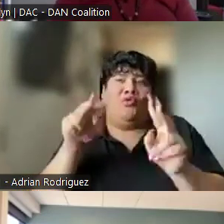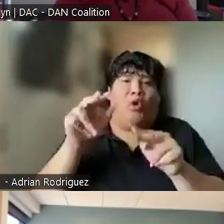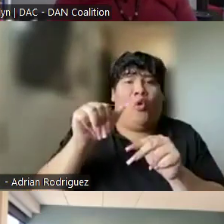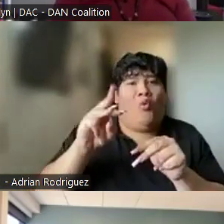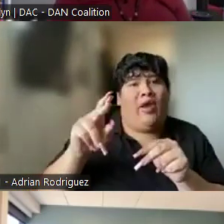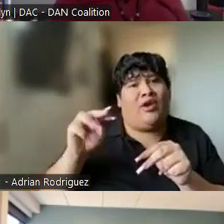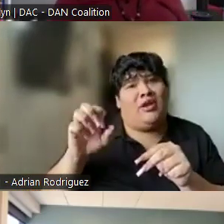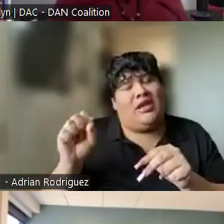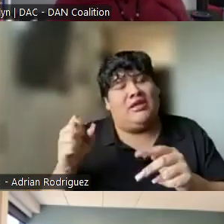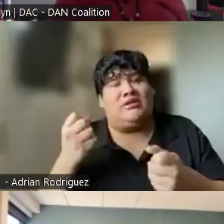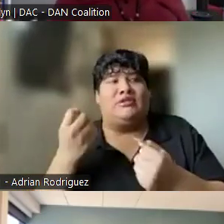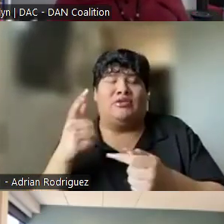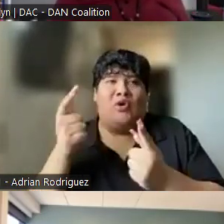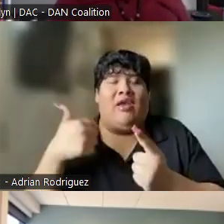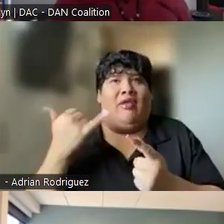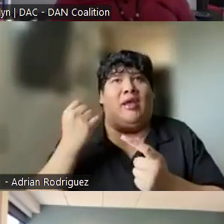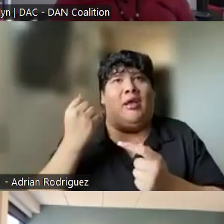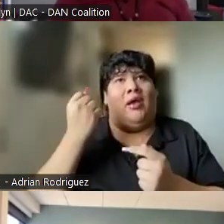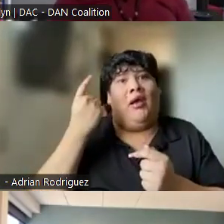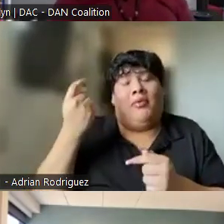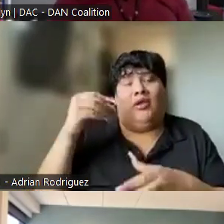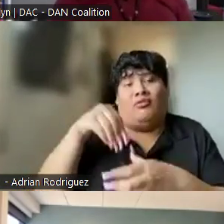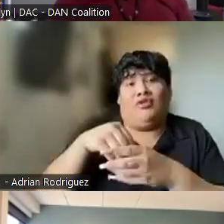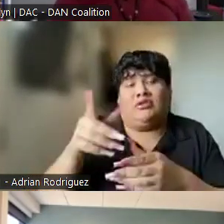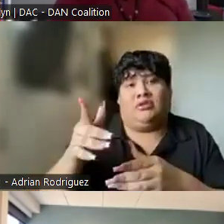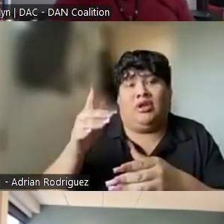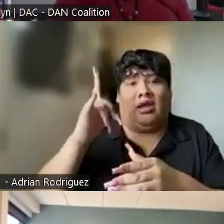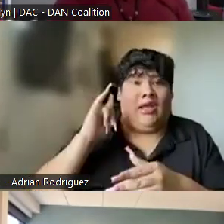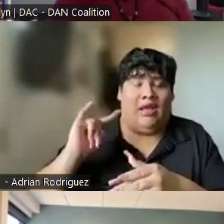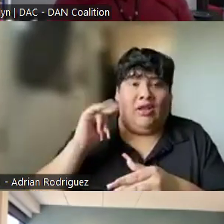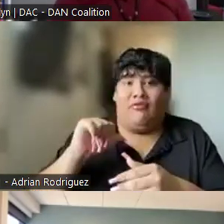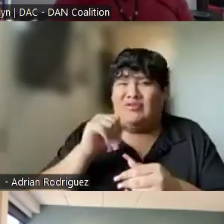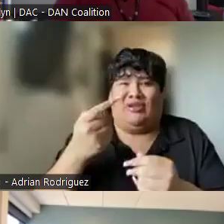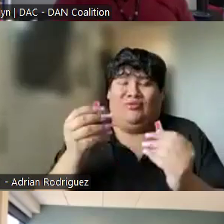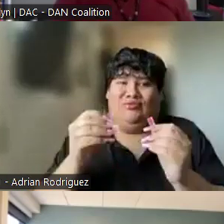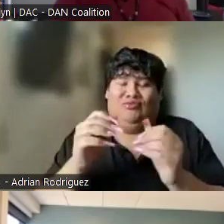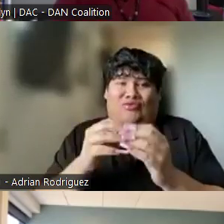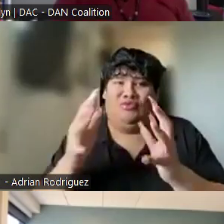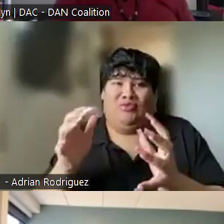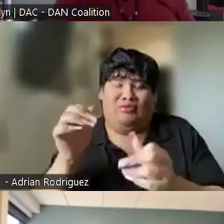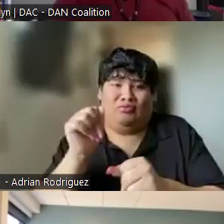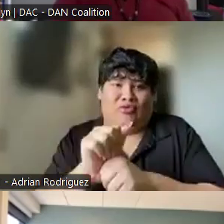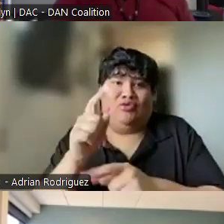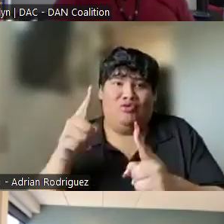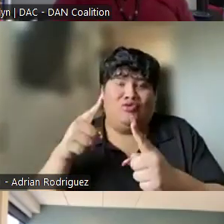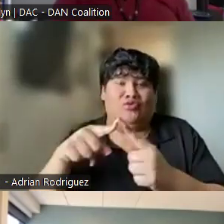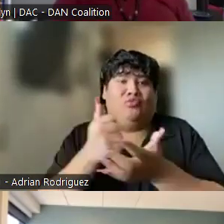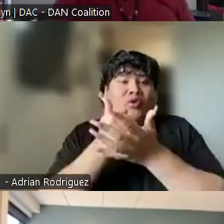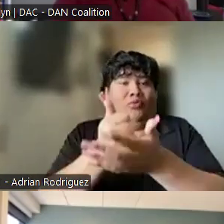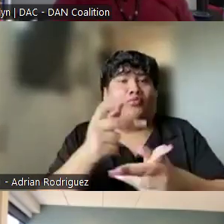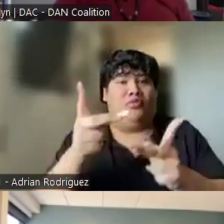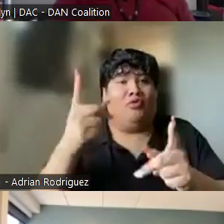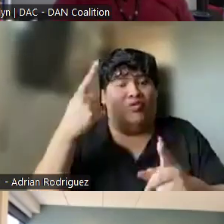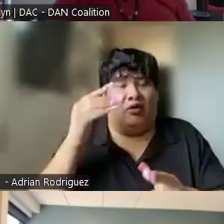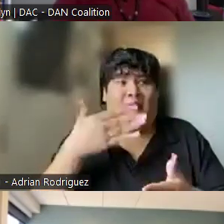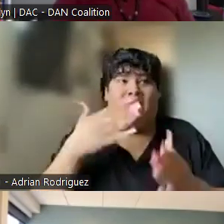there is a belief among some that California isn't doing anything to prevent things from getting worse.